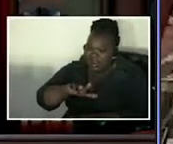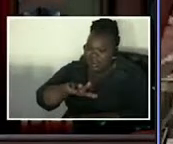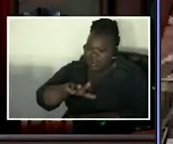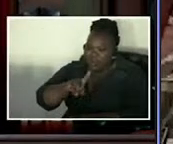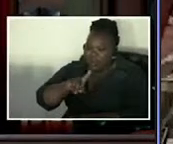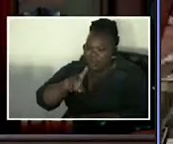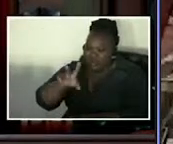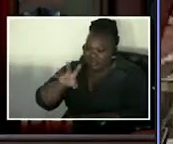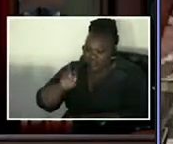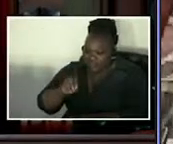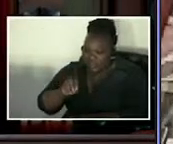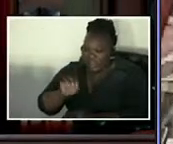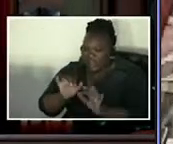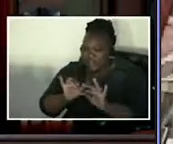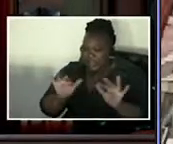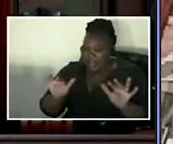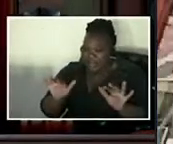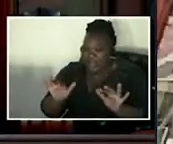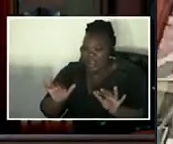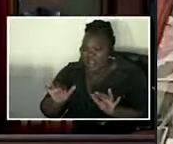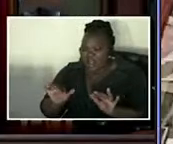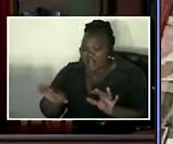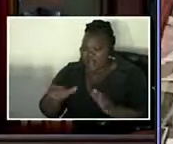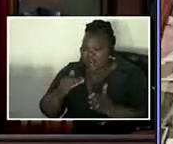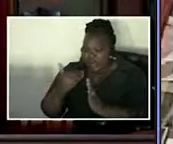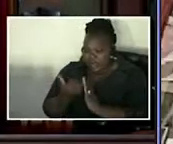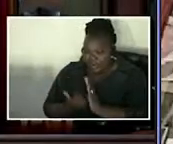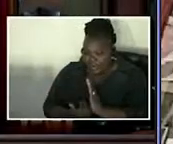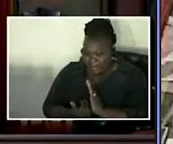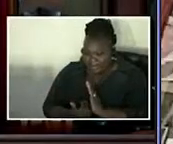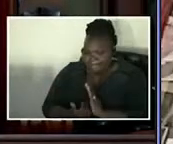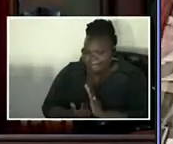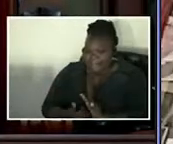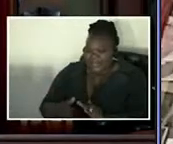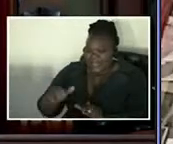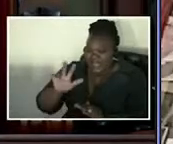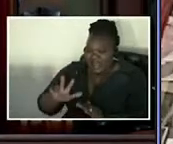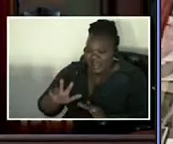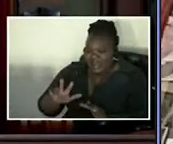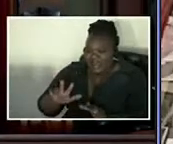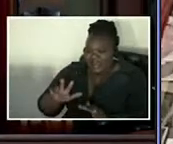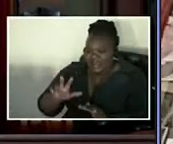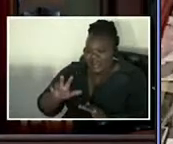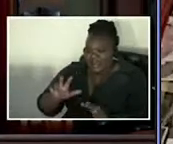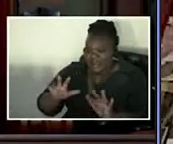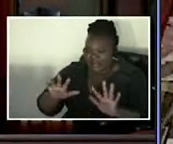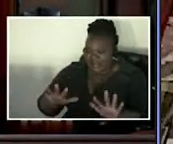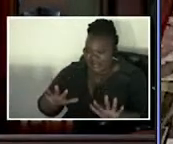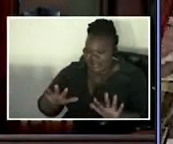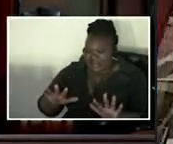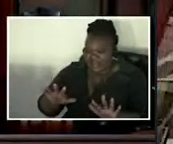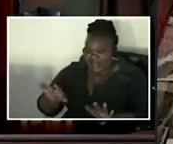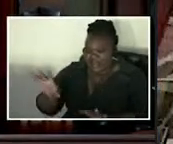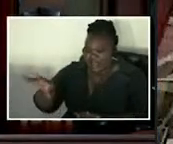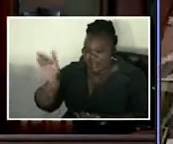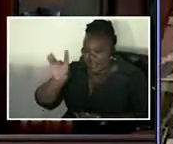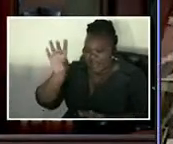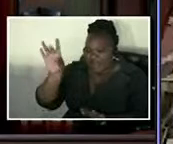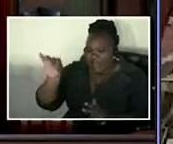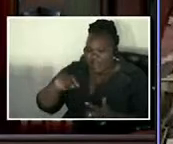active 7914 on this program with 810 extended eternal pickup points